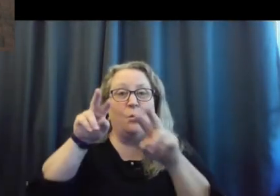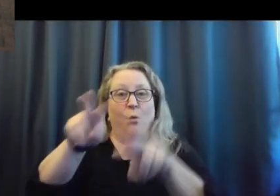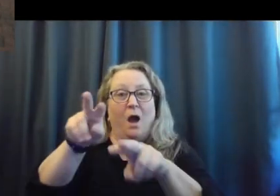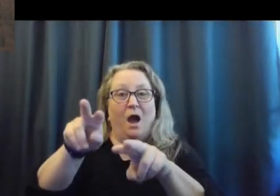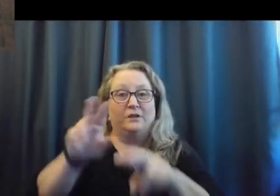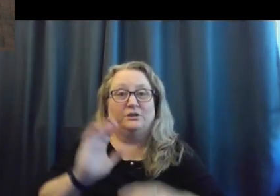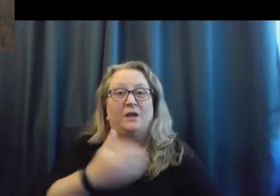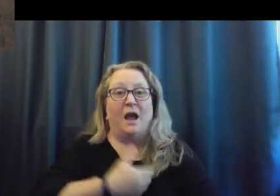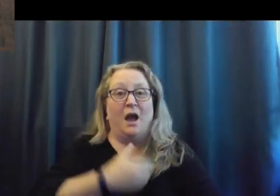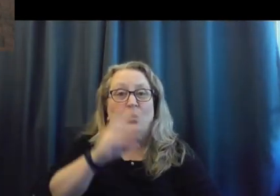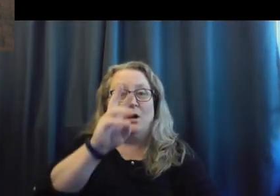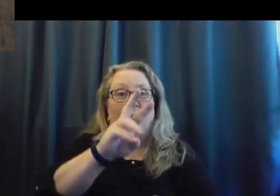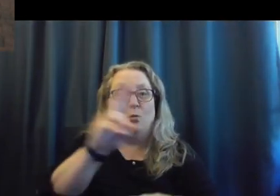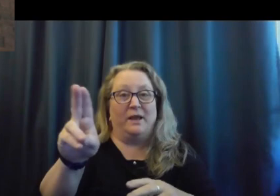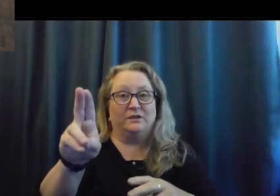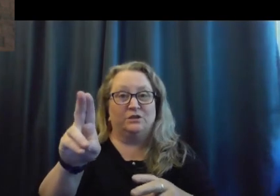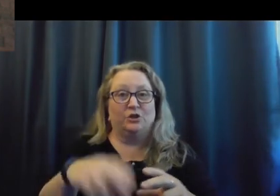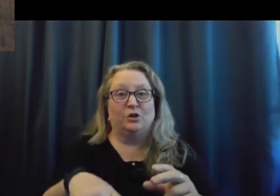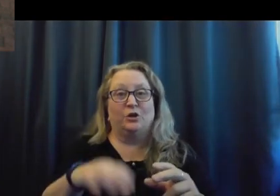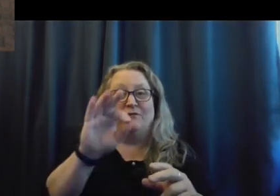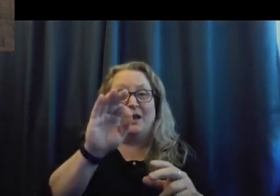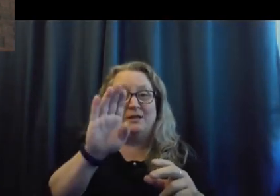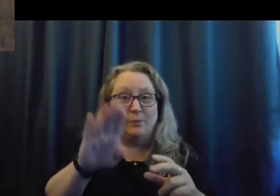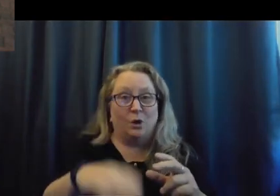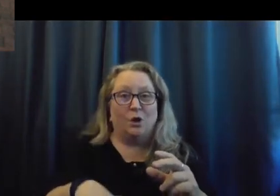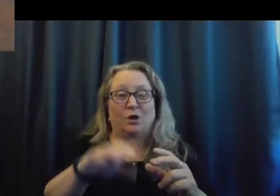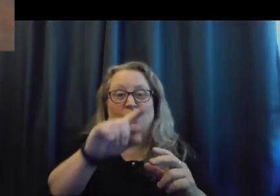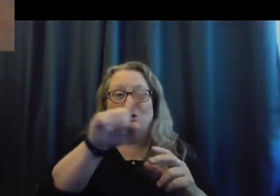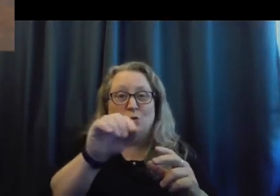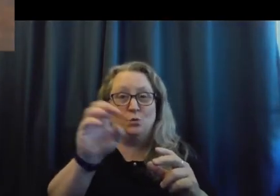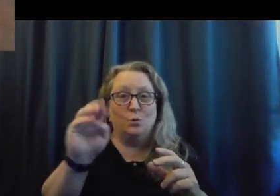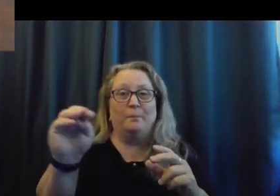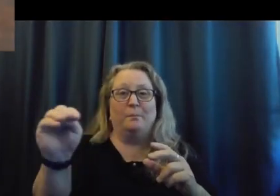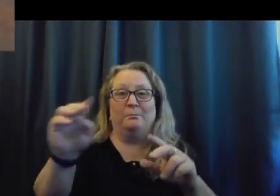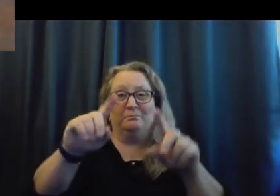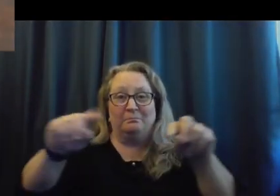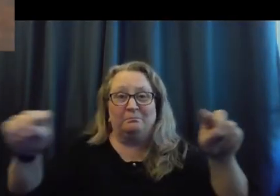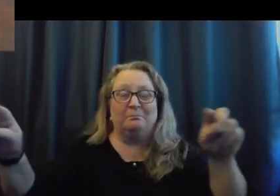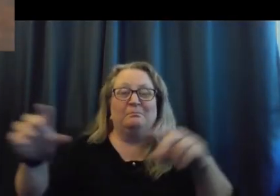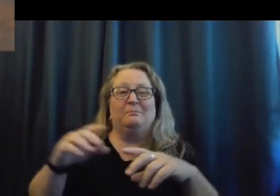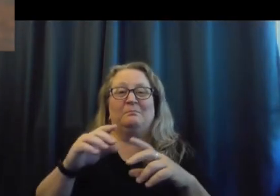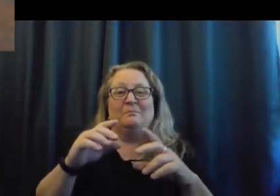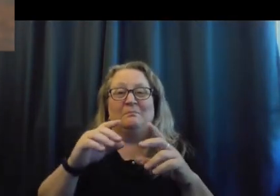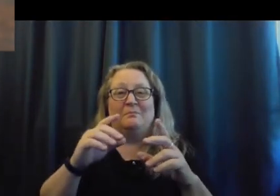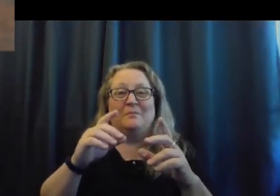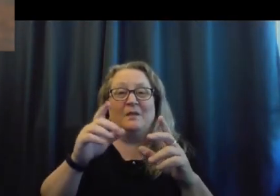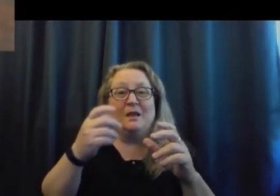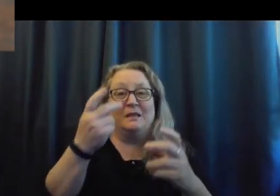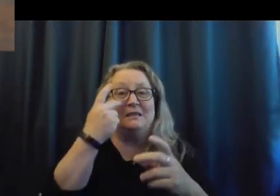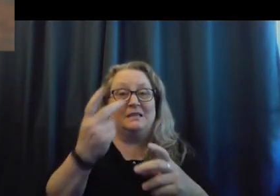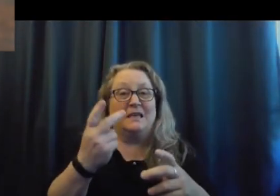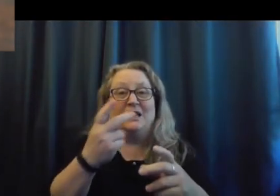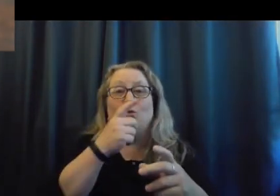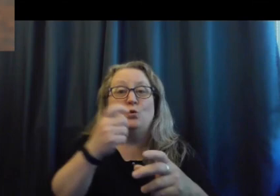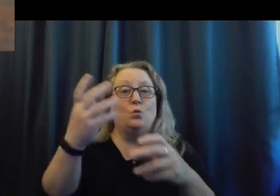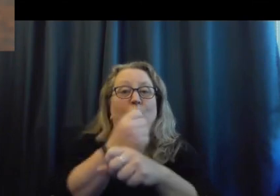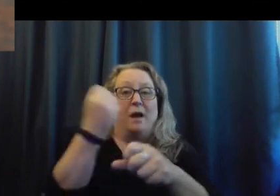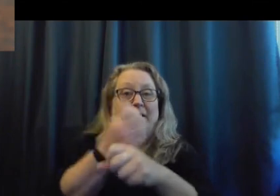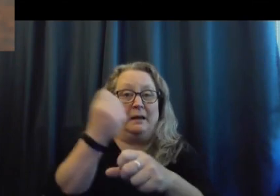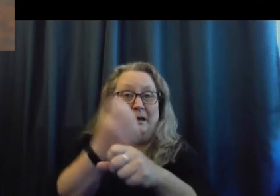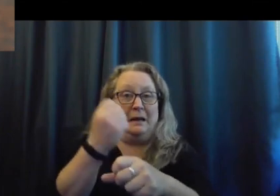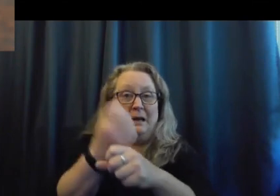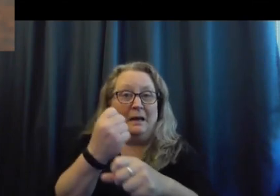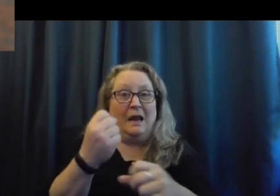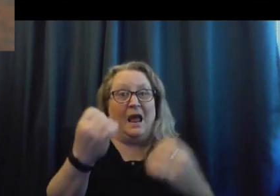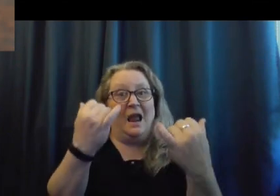media platform to see the postings for each award winner. And as amazing as it sounds, it's almost time for the nomination